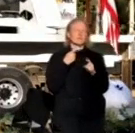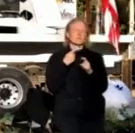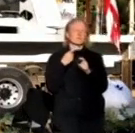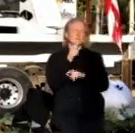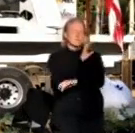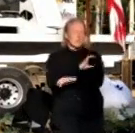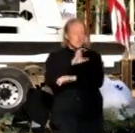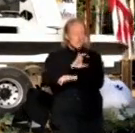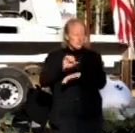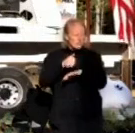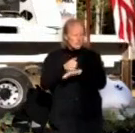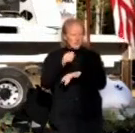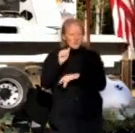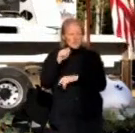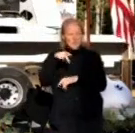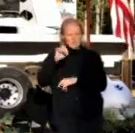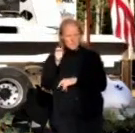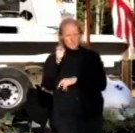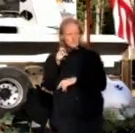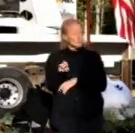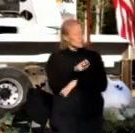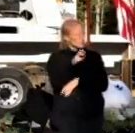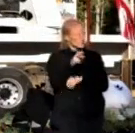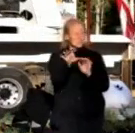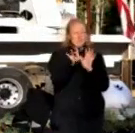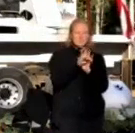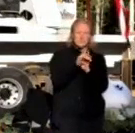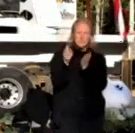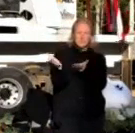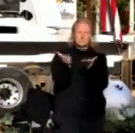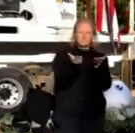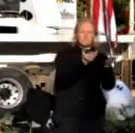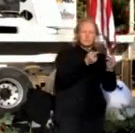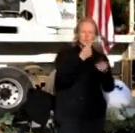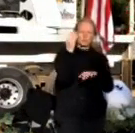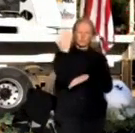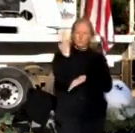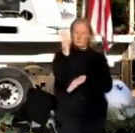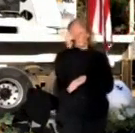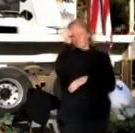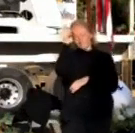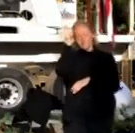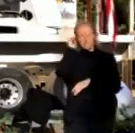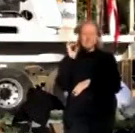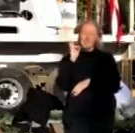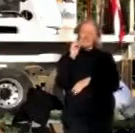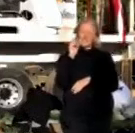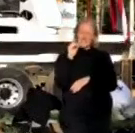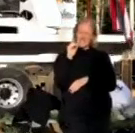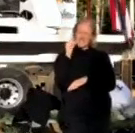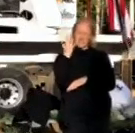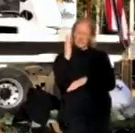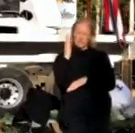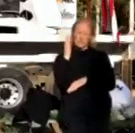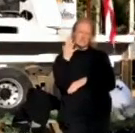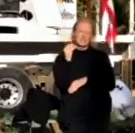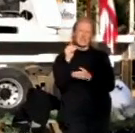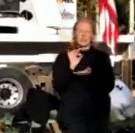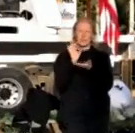Colorado-based Apex Transportation, who's been selected as the carrier to drive the tree, 70 companion trees and ornaments safely to Washington,